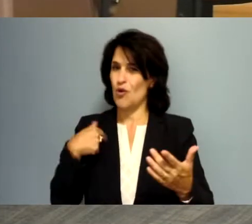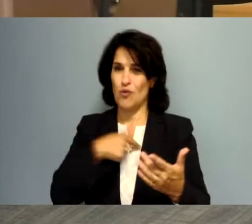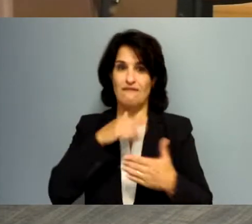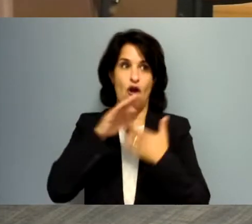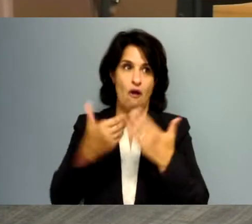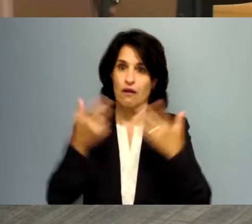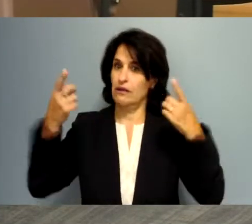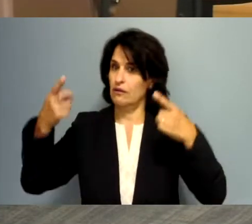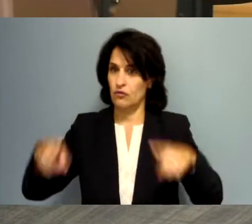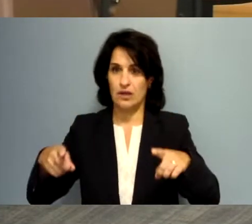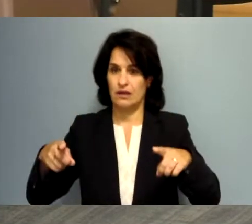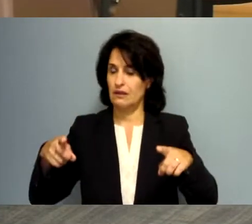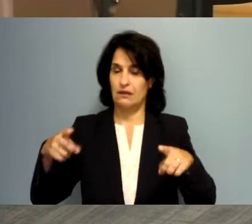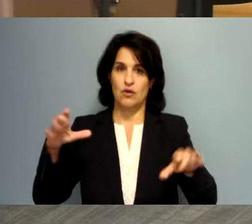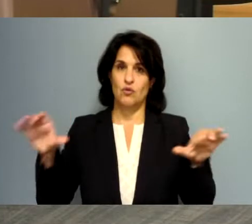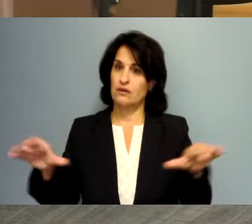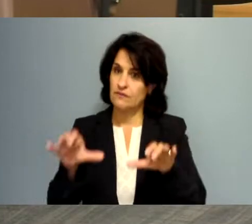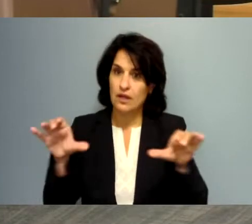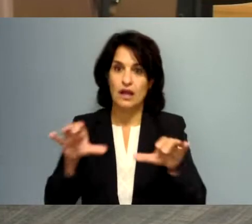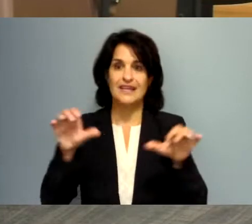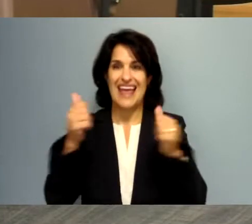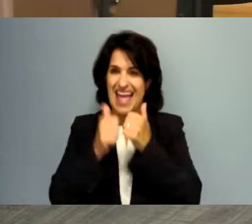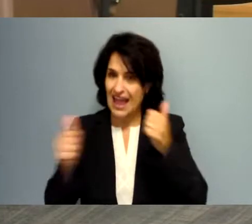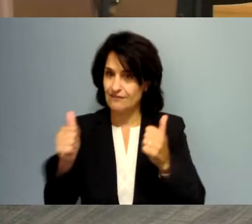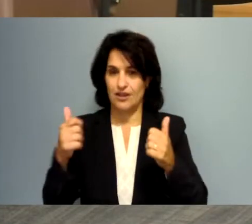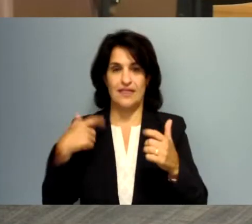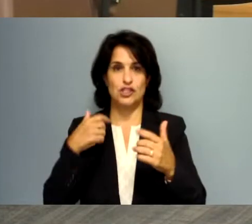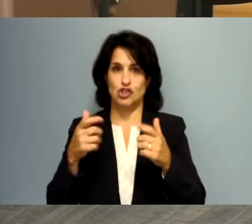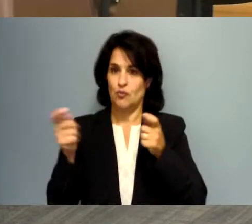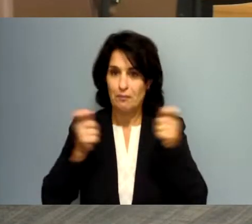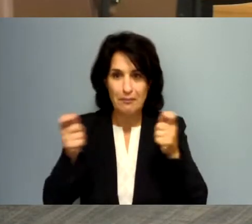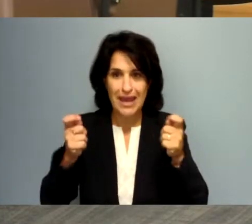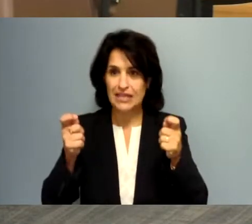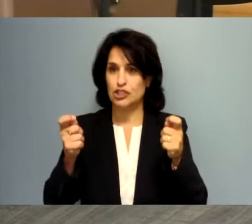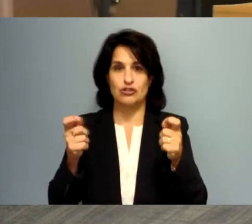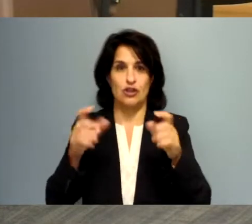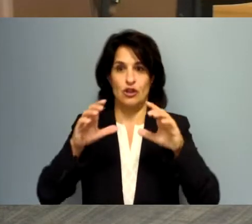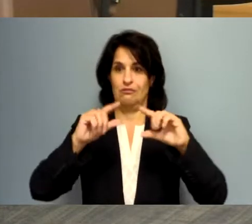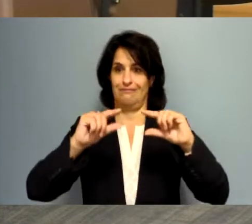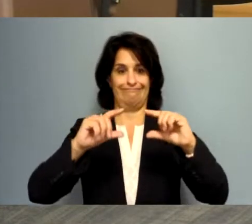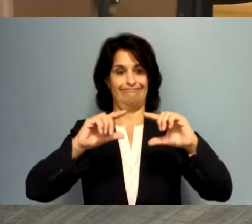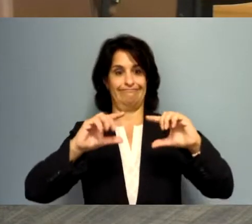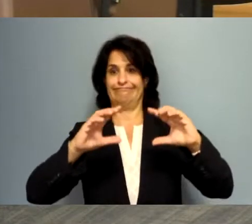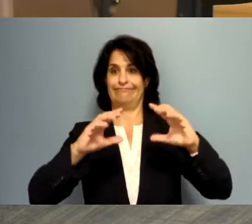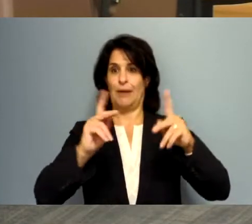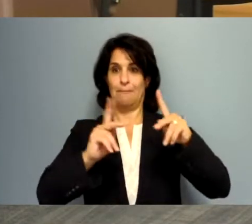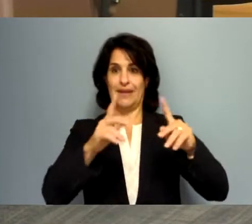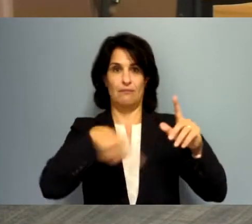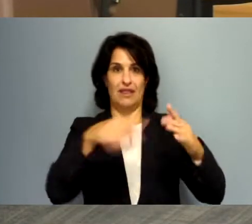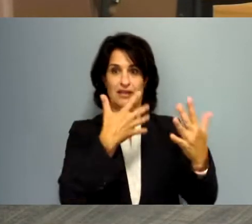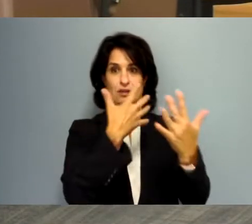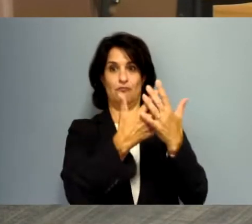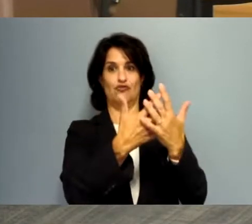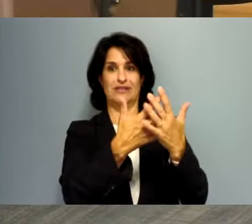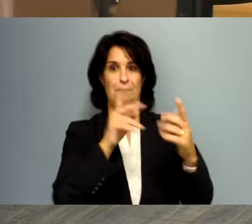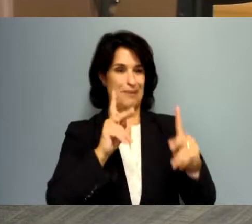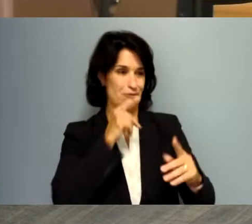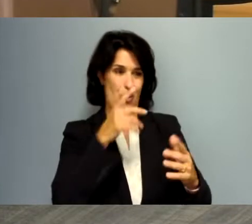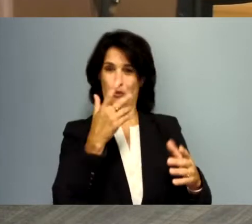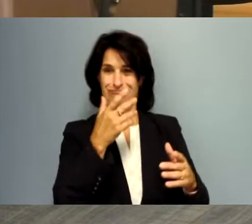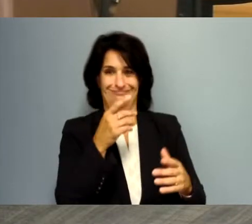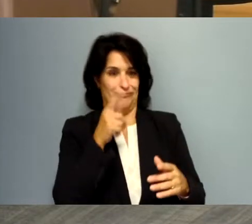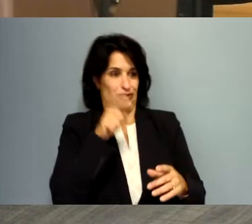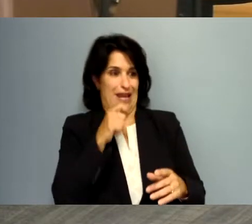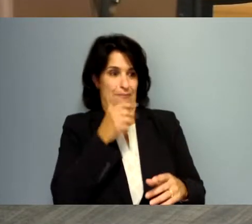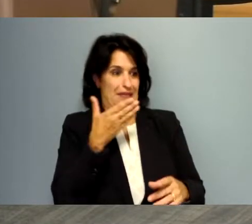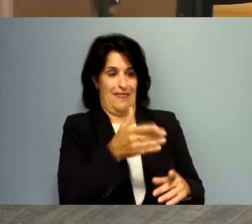to help manage the population at the prison, get people out who don't belong there, get people